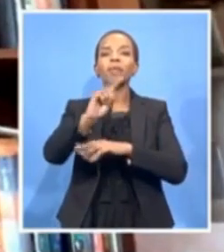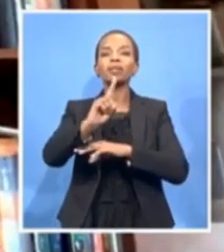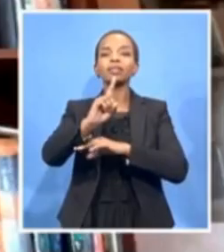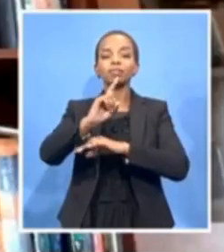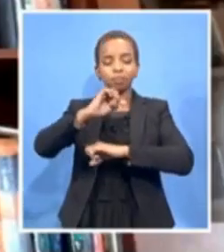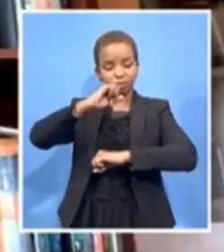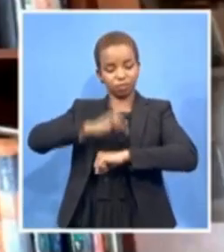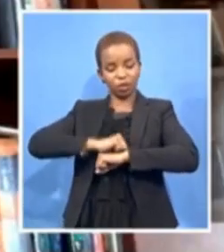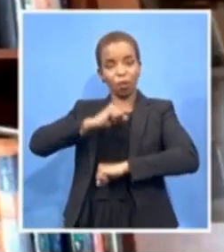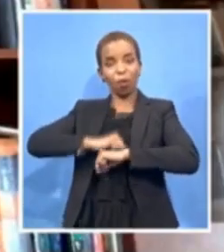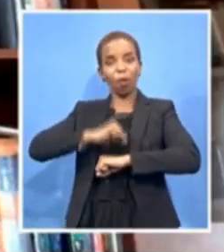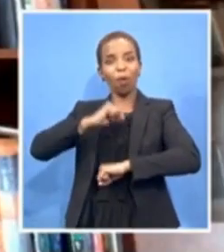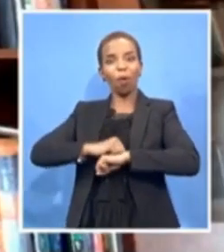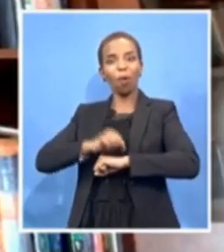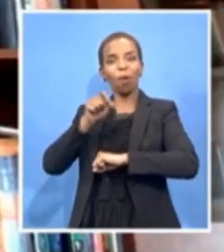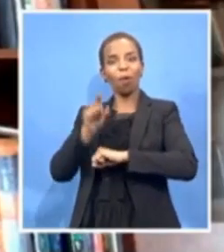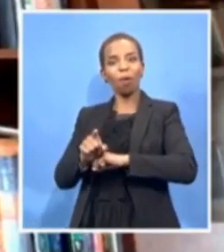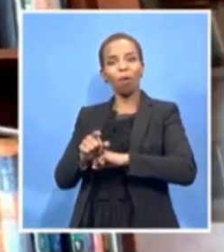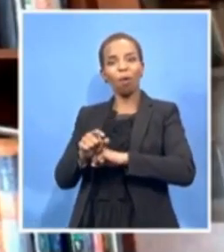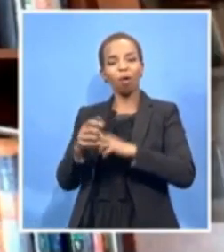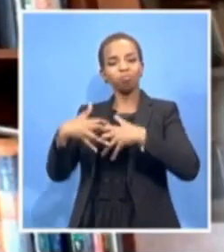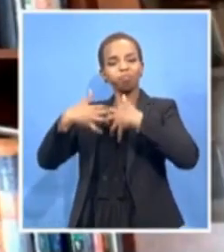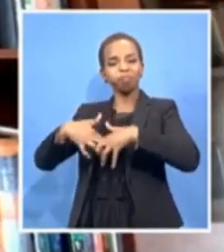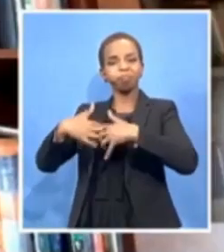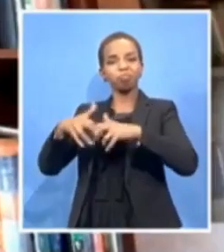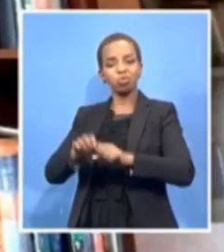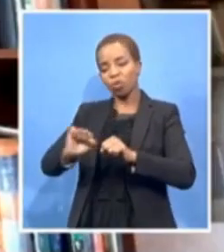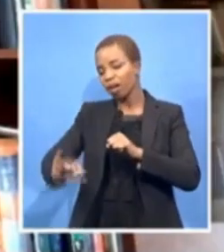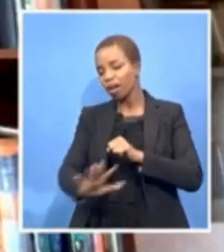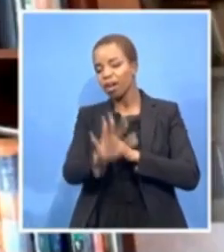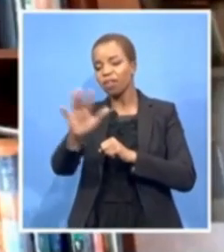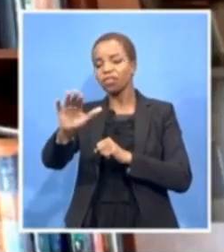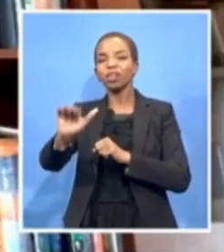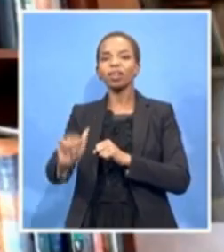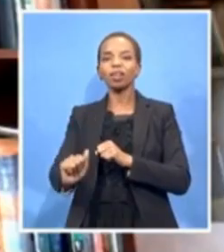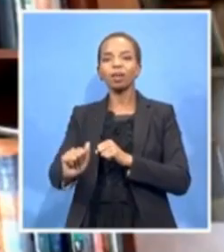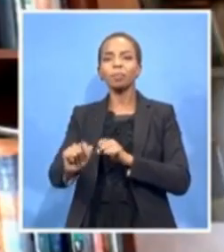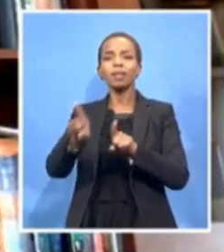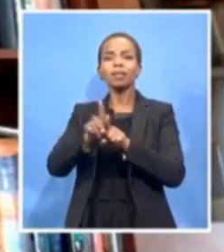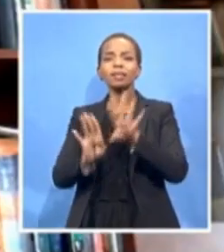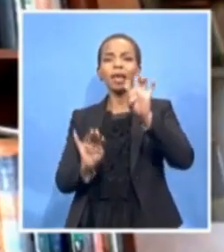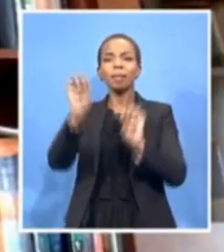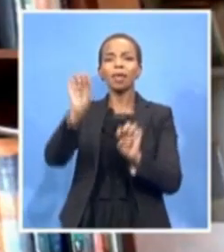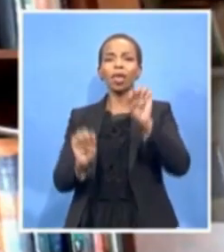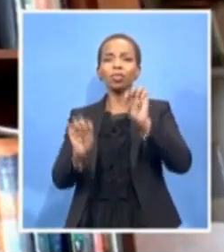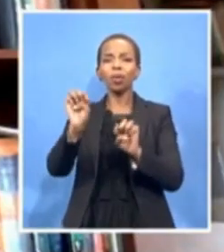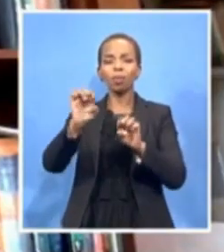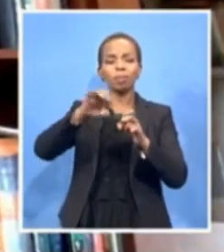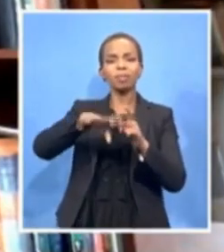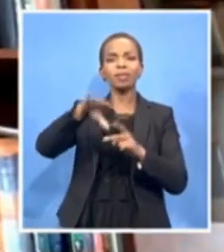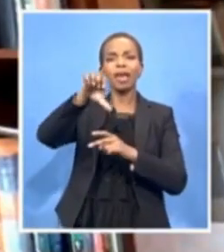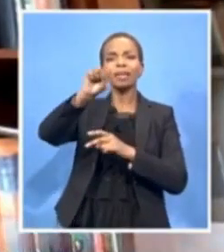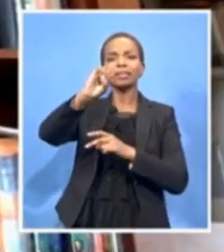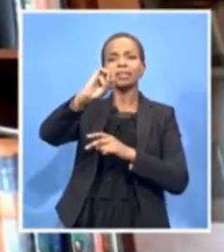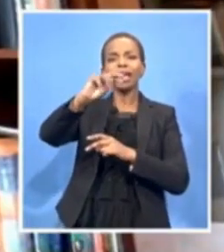be a railway line from Addis Ababa in Ethiopia to Dakar in Senegal, when there'll be a railway line from Cape Town in